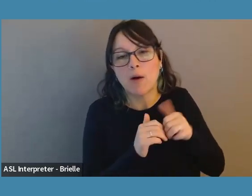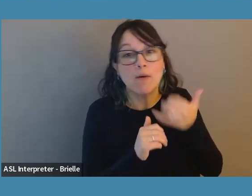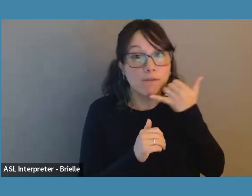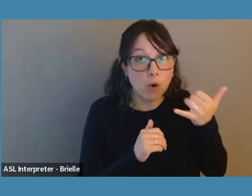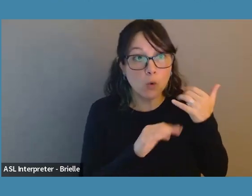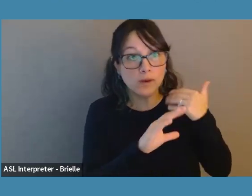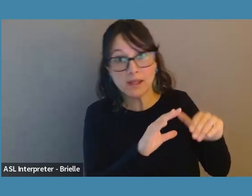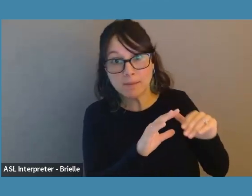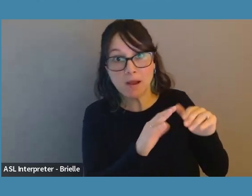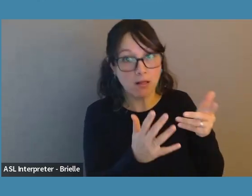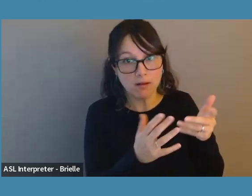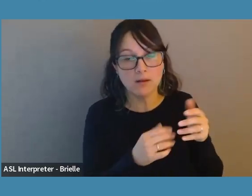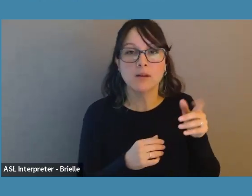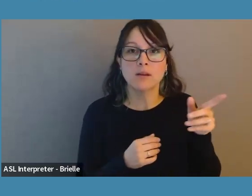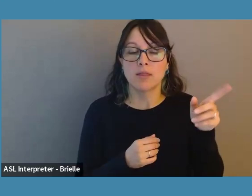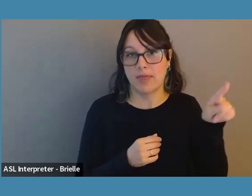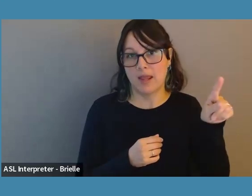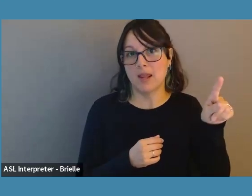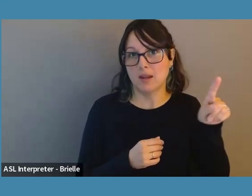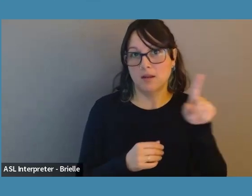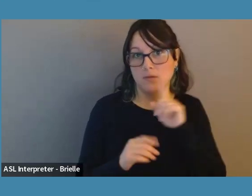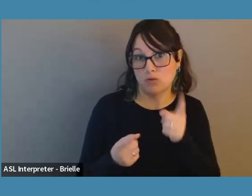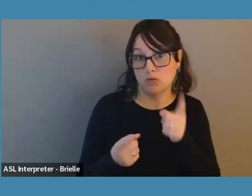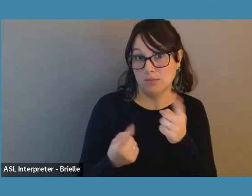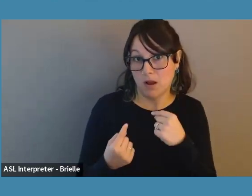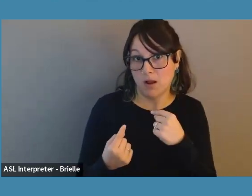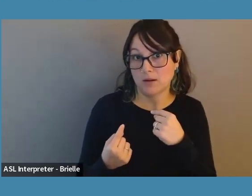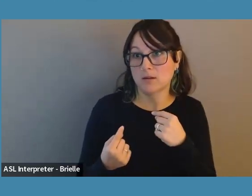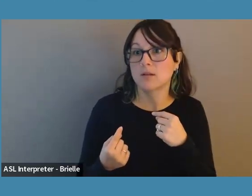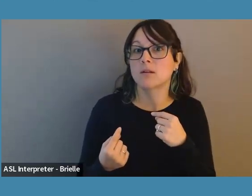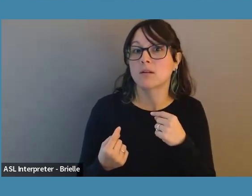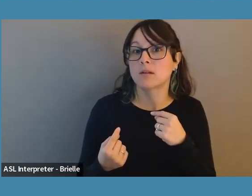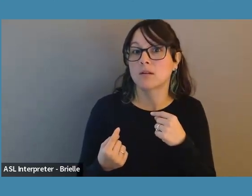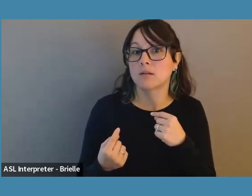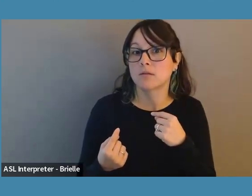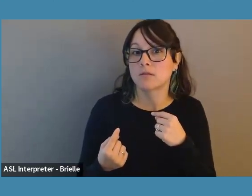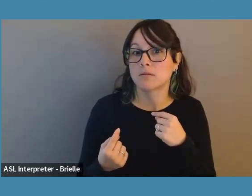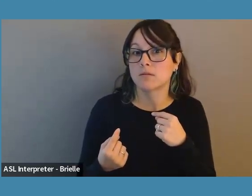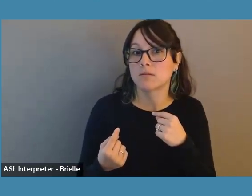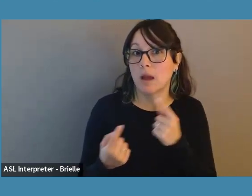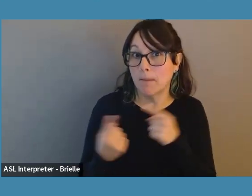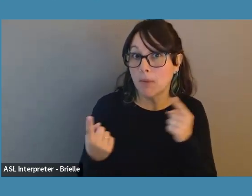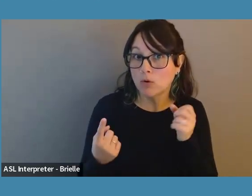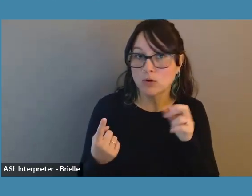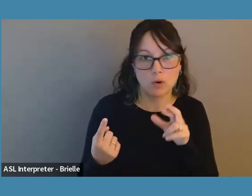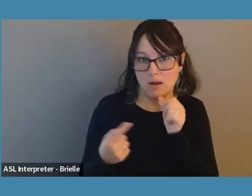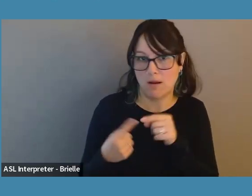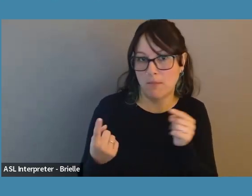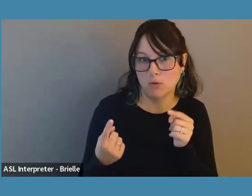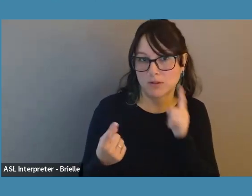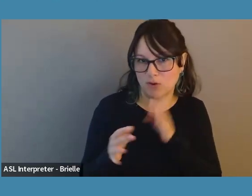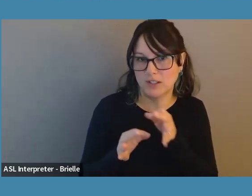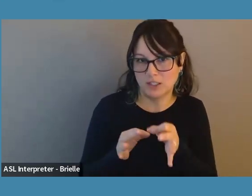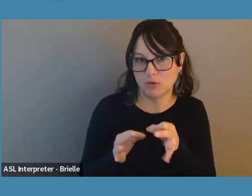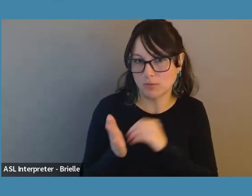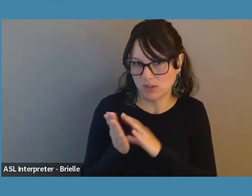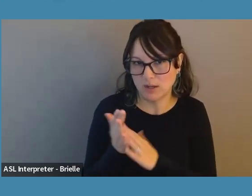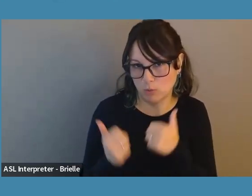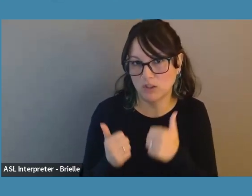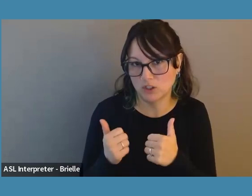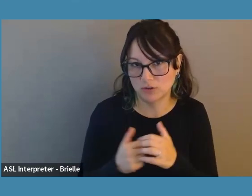email, and they responded that they either are not opposed to this continuance.